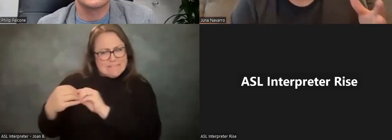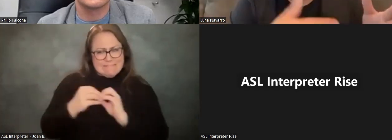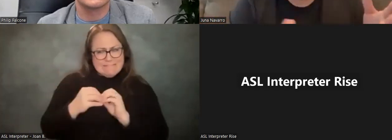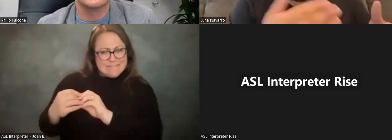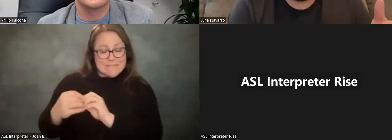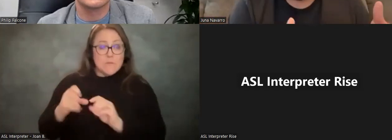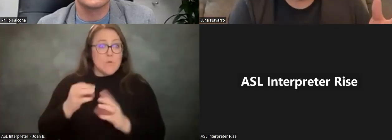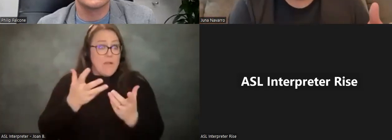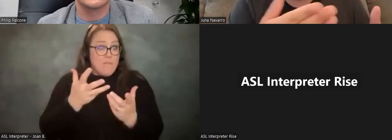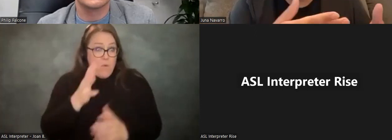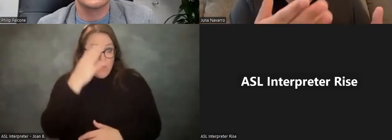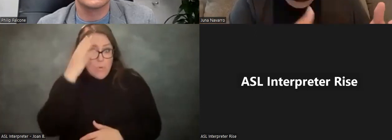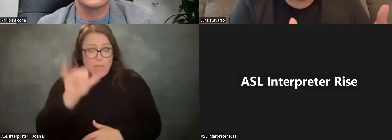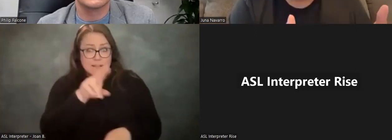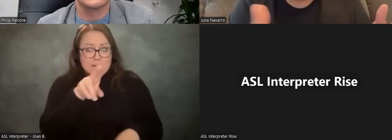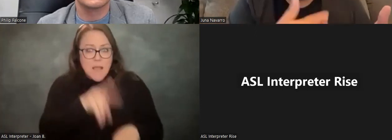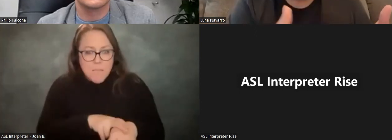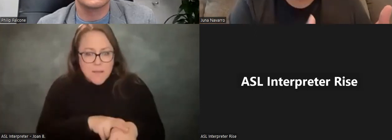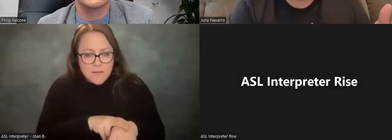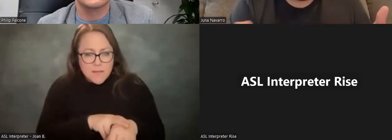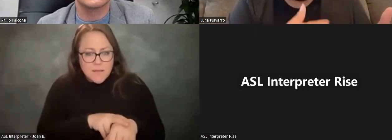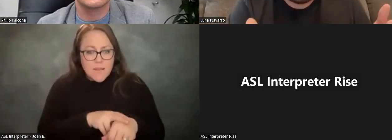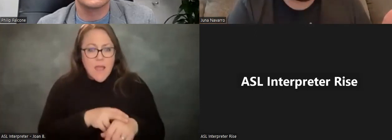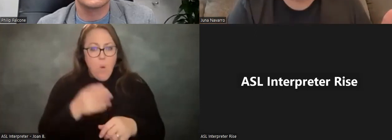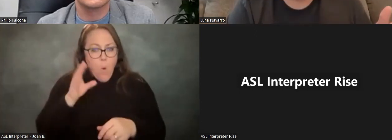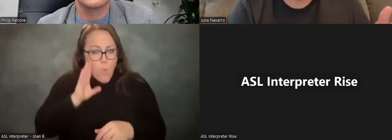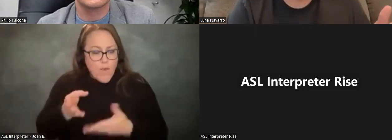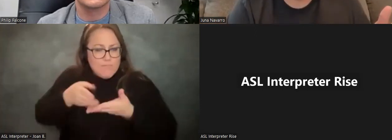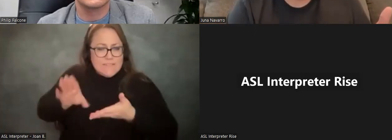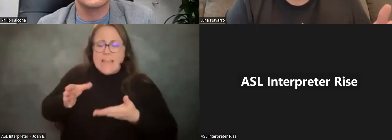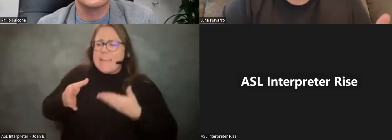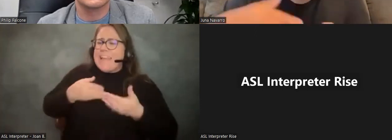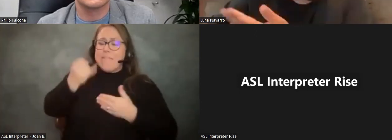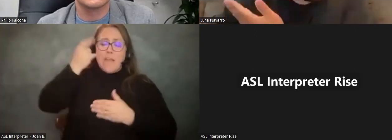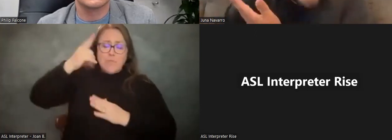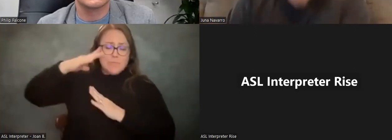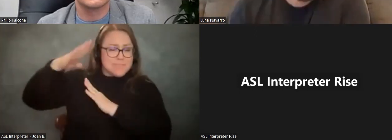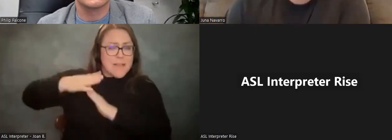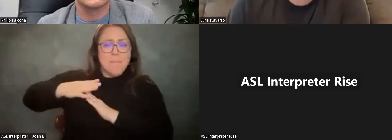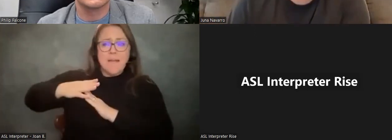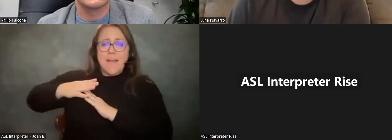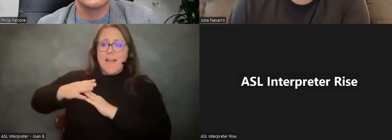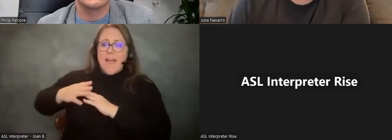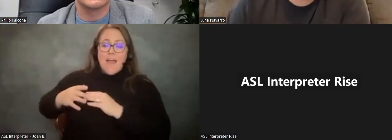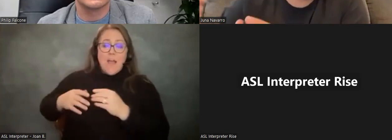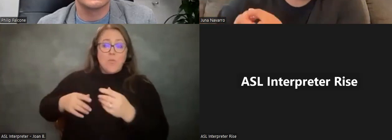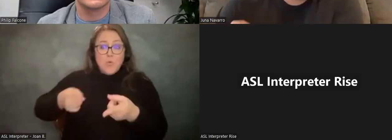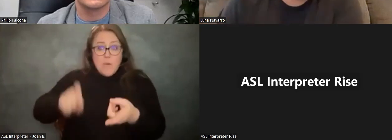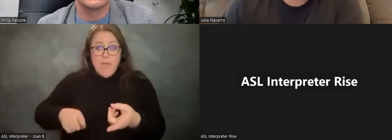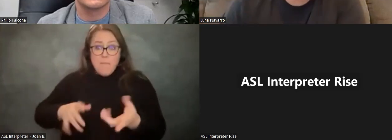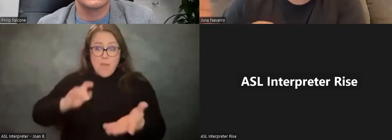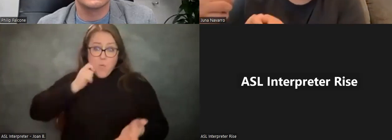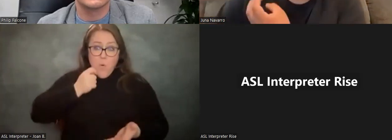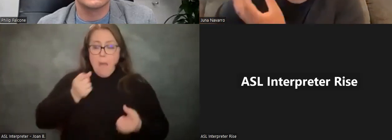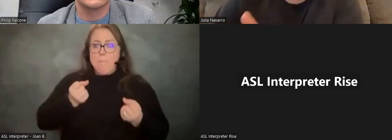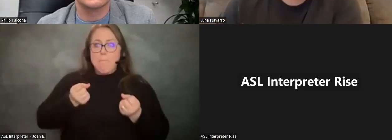and that's already common in the art world, like being rejected no matter what level you're going to be part of, you can be the cool organization and attract many